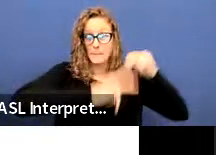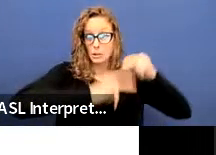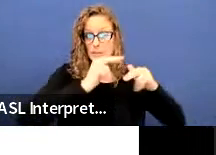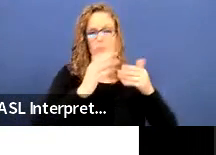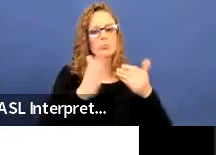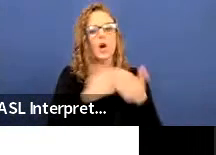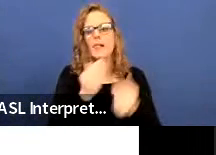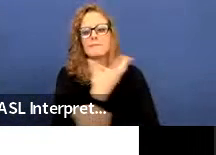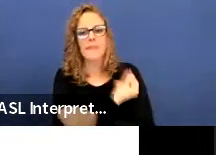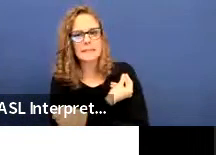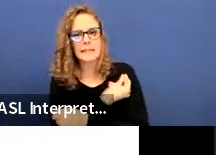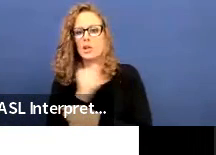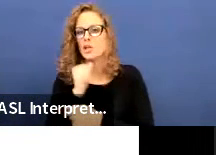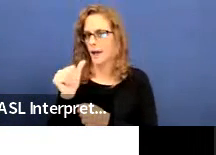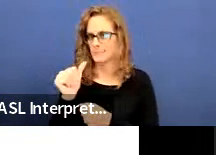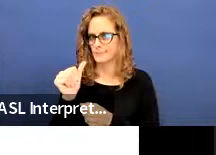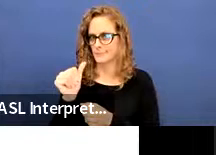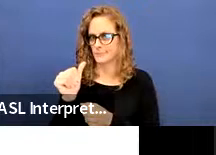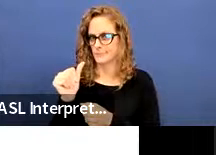of whether or not you're vaccinated.